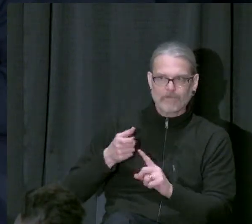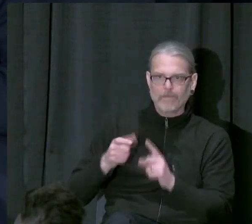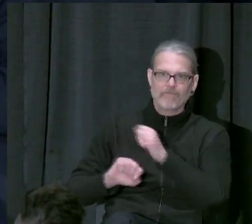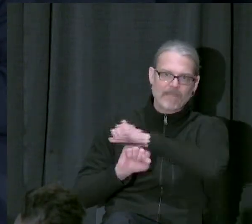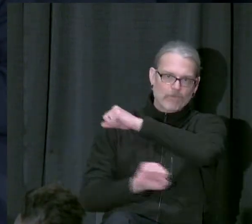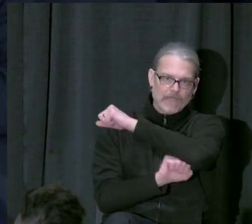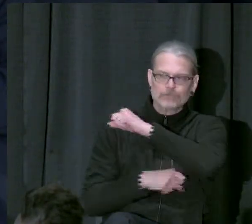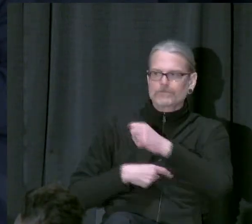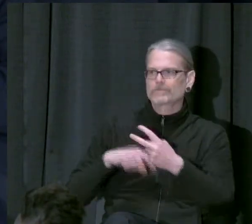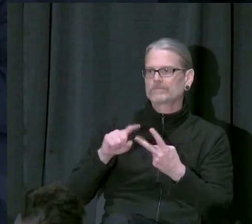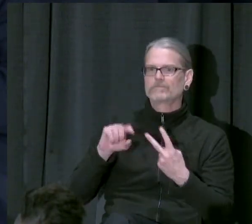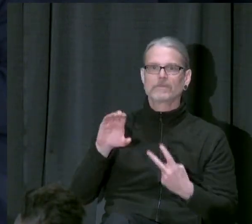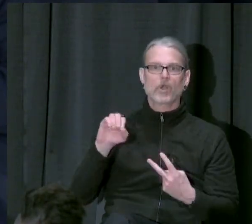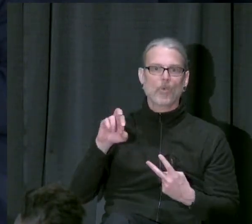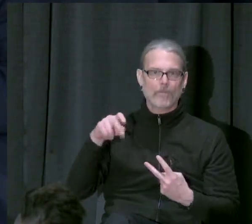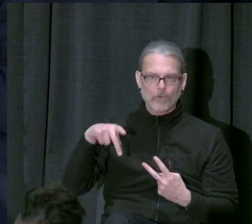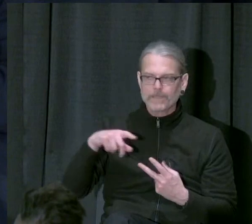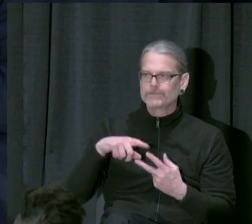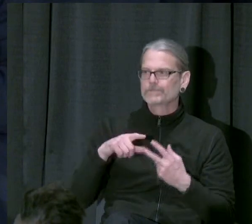individual donations.